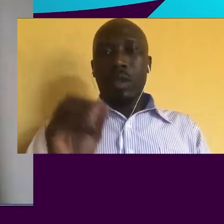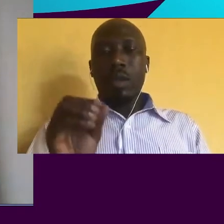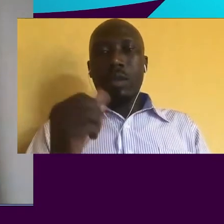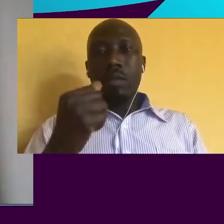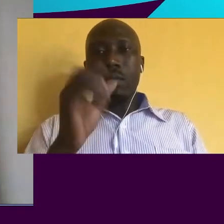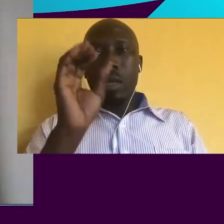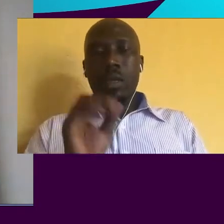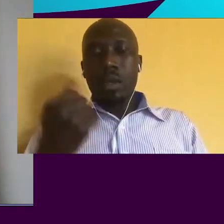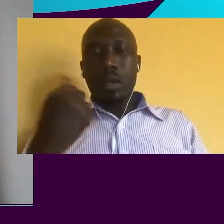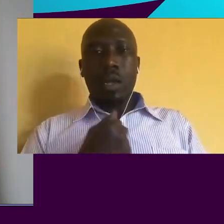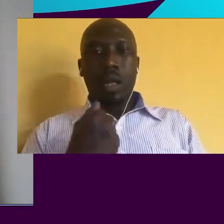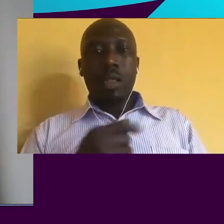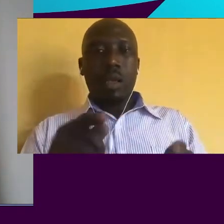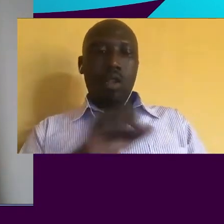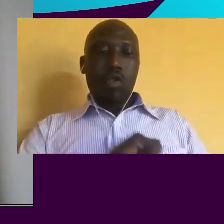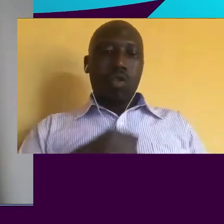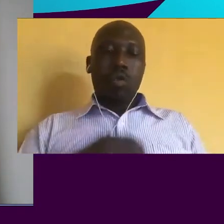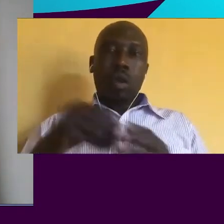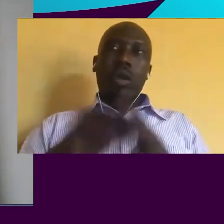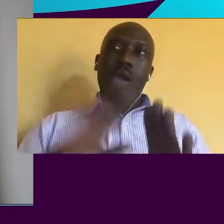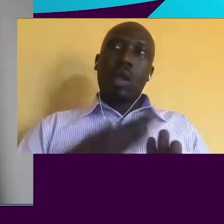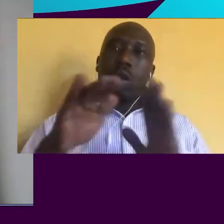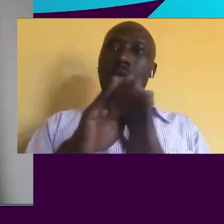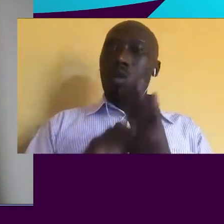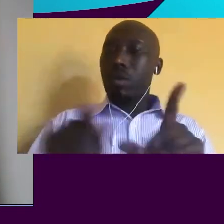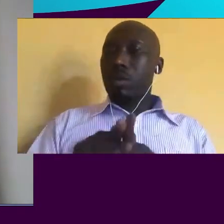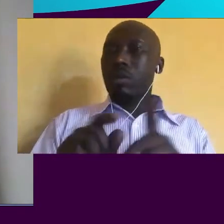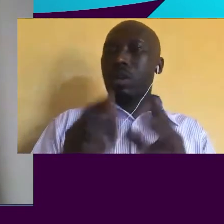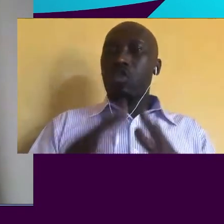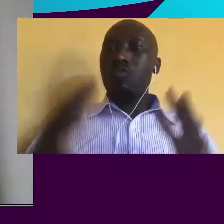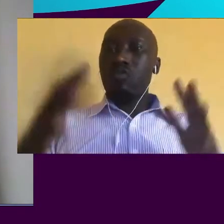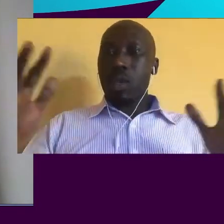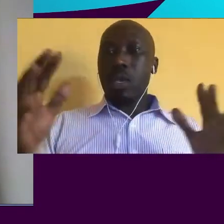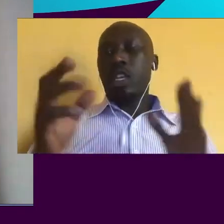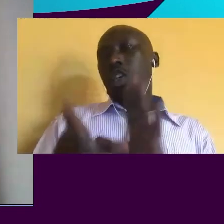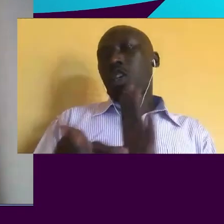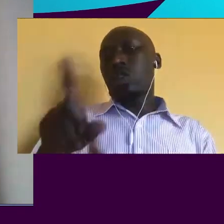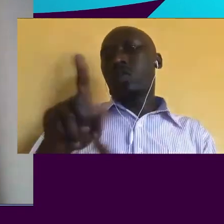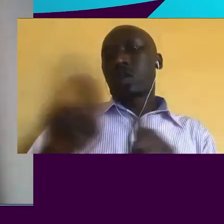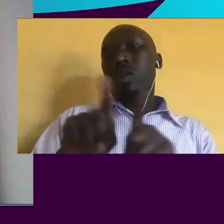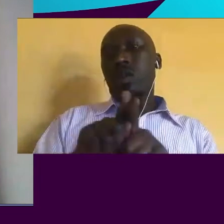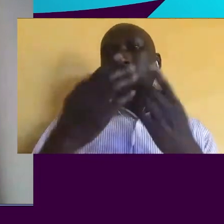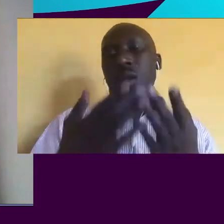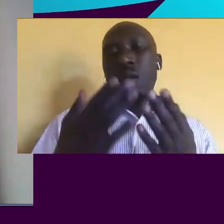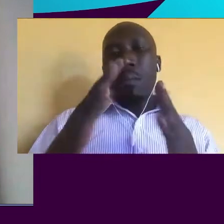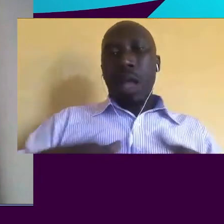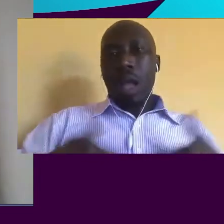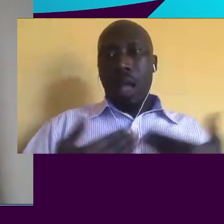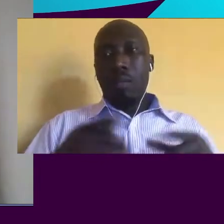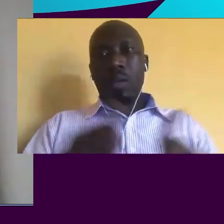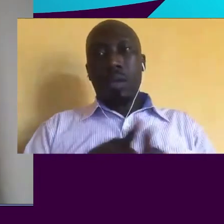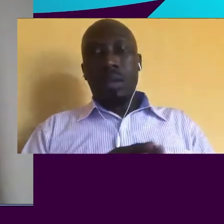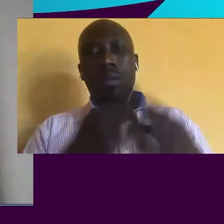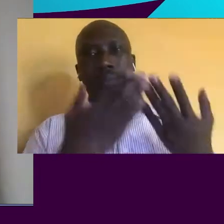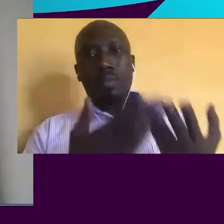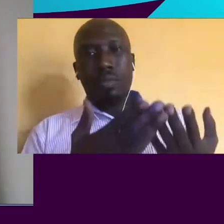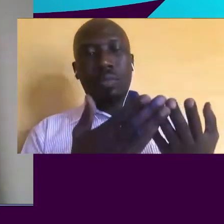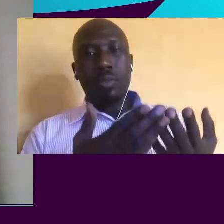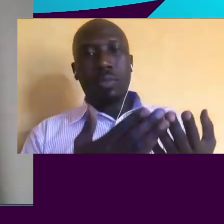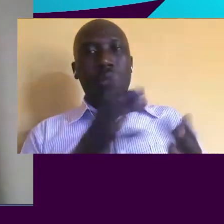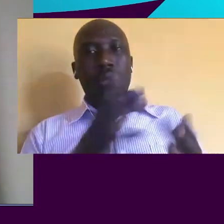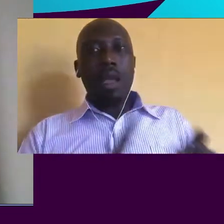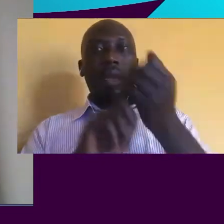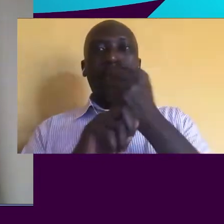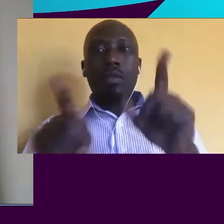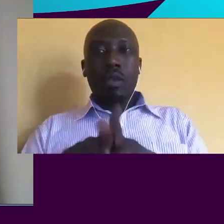programs. So it's a huge increase. And I'm really pleased that that's been achieved. Now the challenge